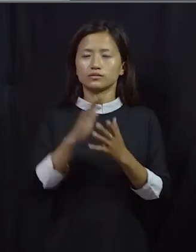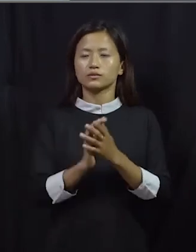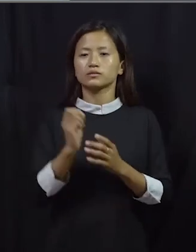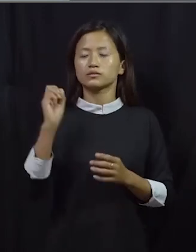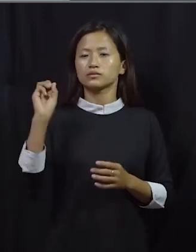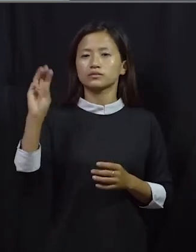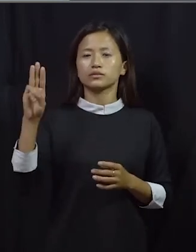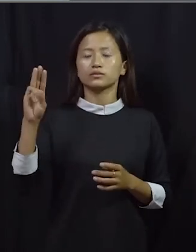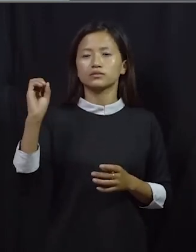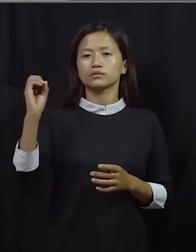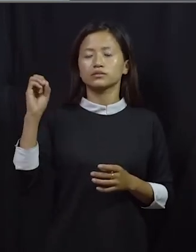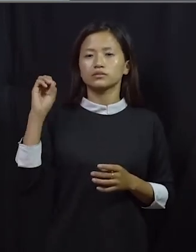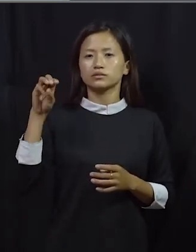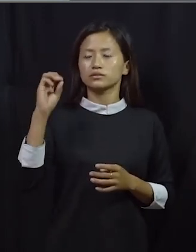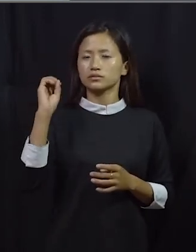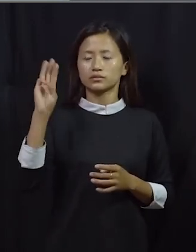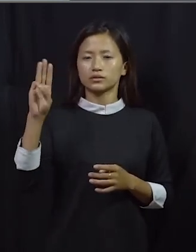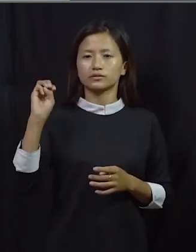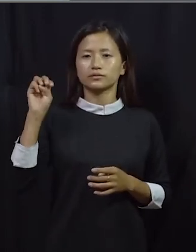3,300. And Y,